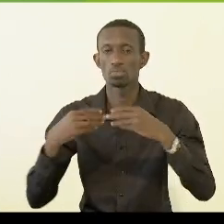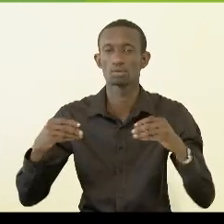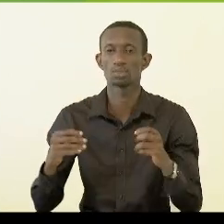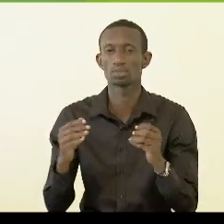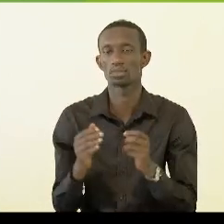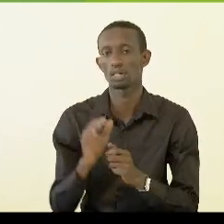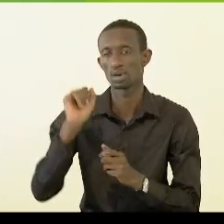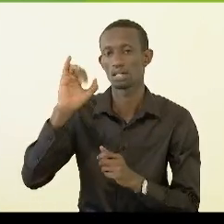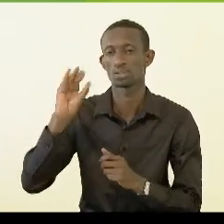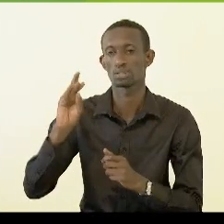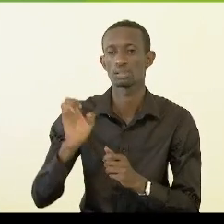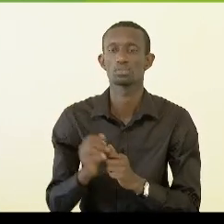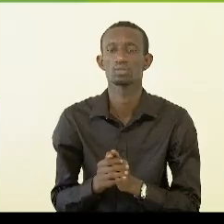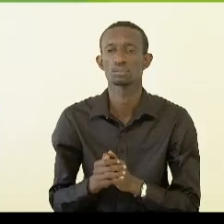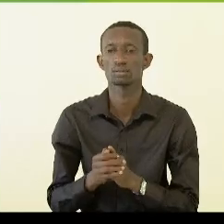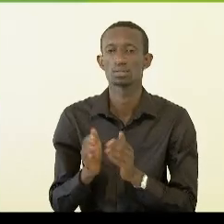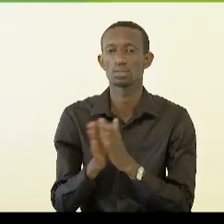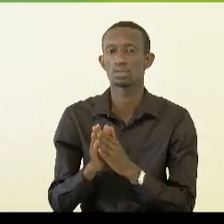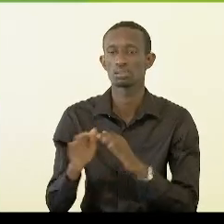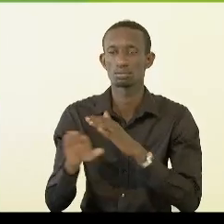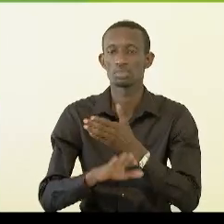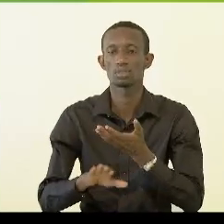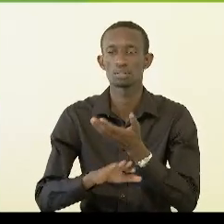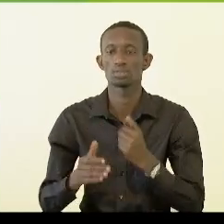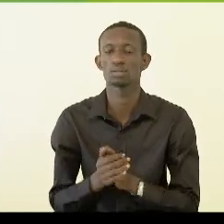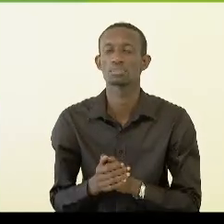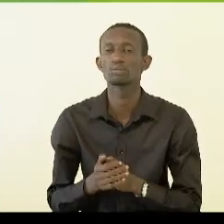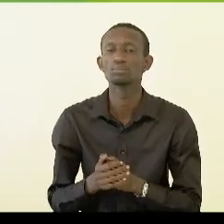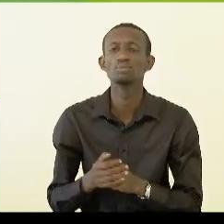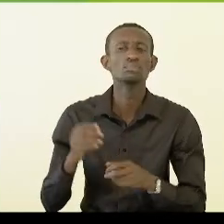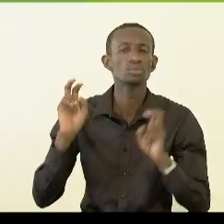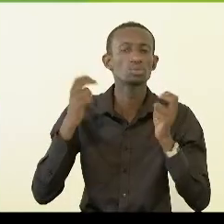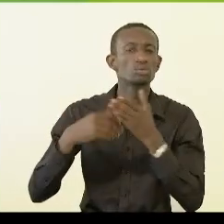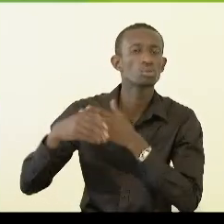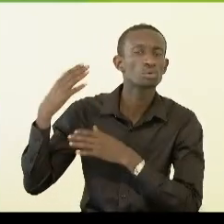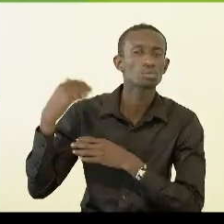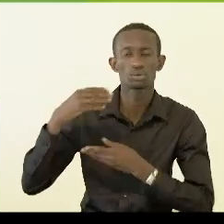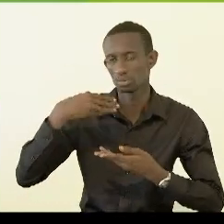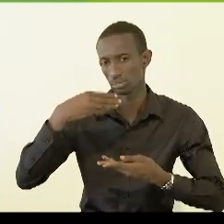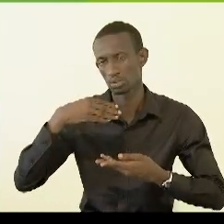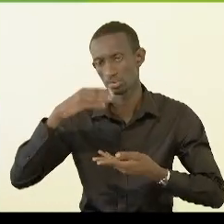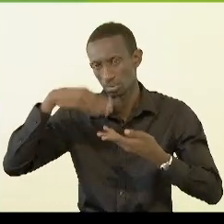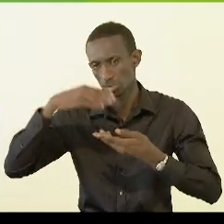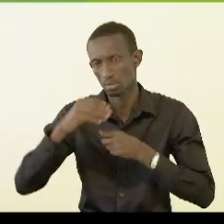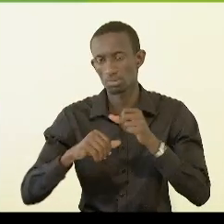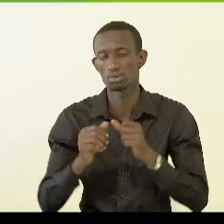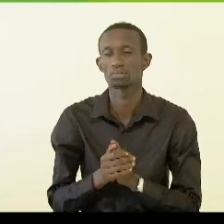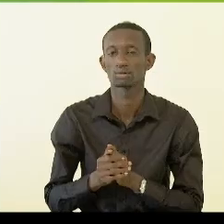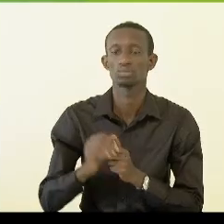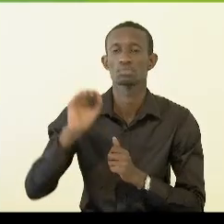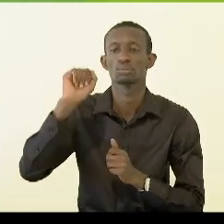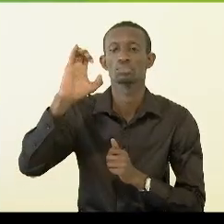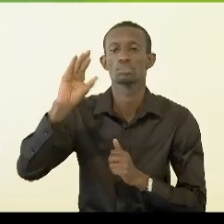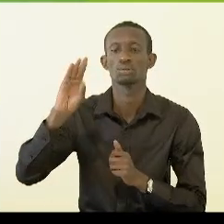bases. In the previous lesson, you remember, we were talking about the acids, which was lesson number 1. We talked